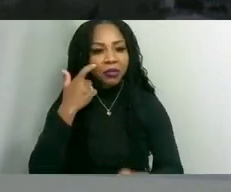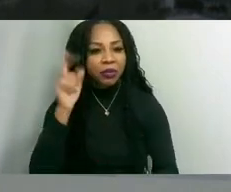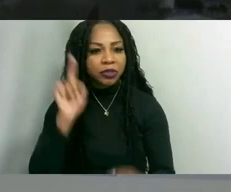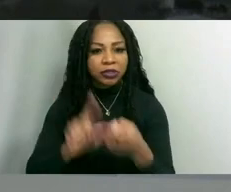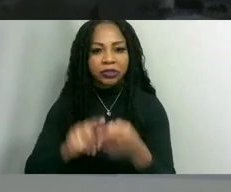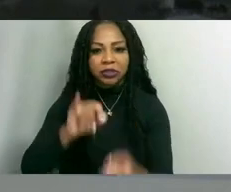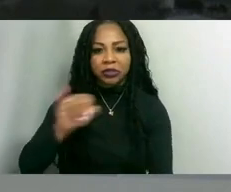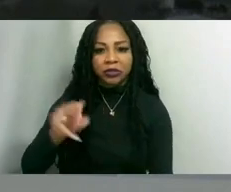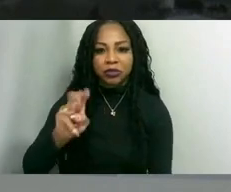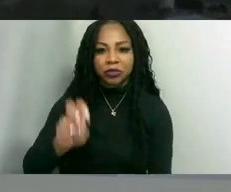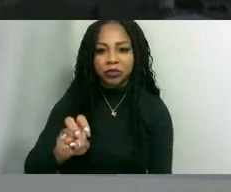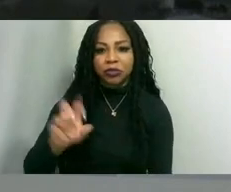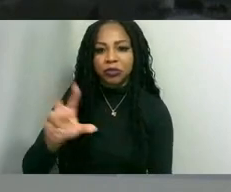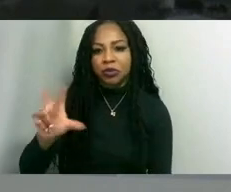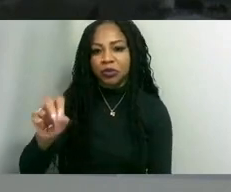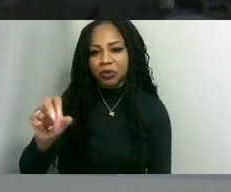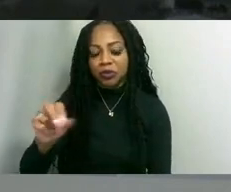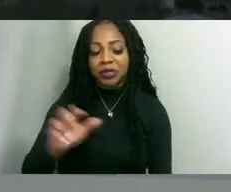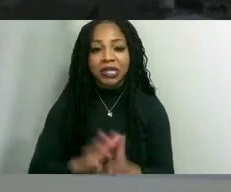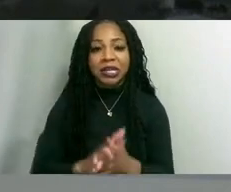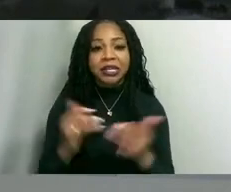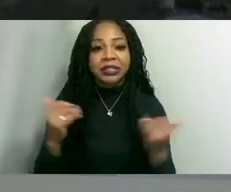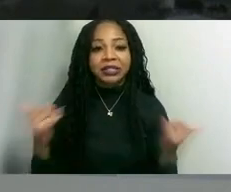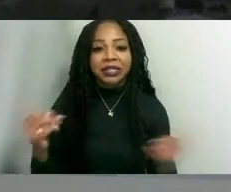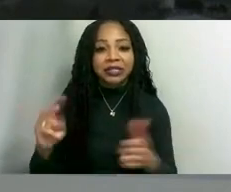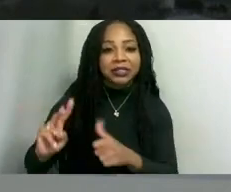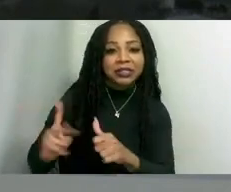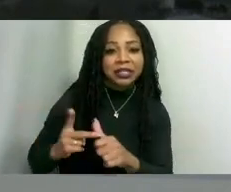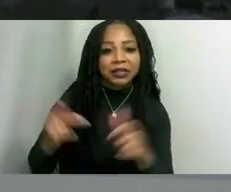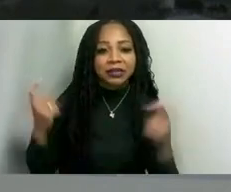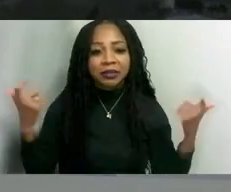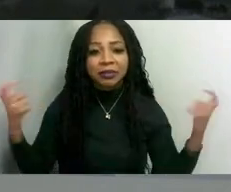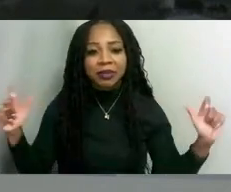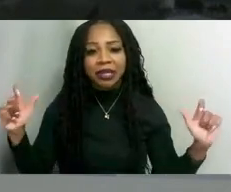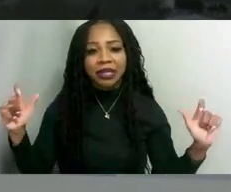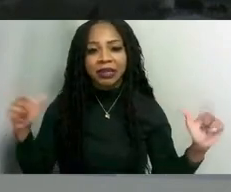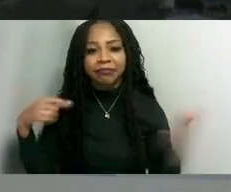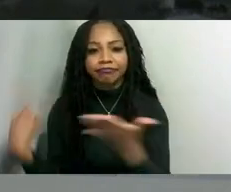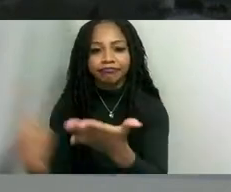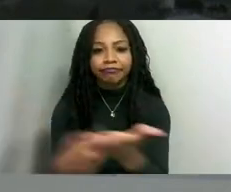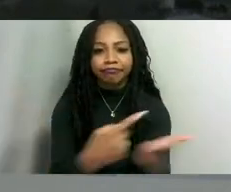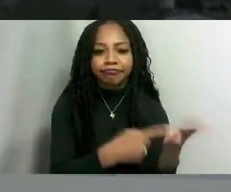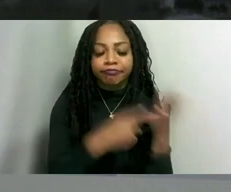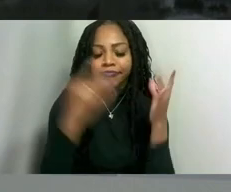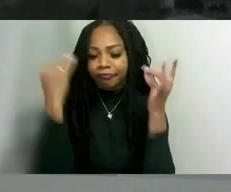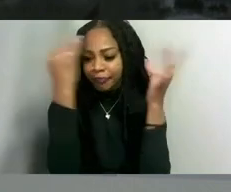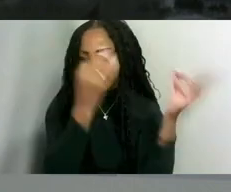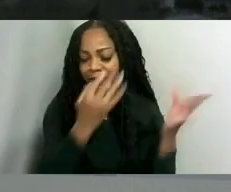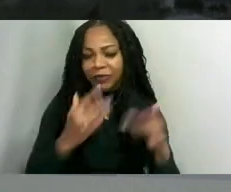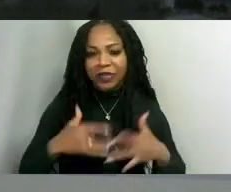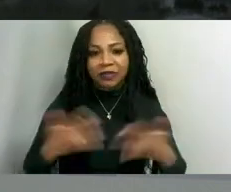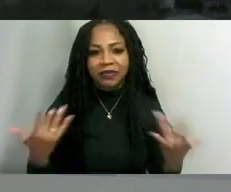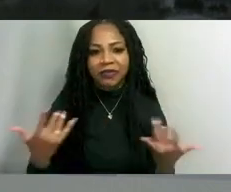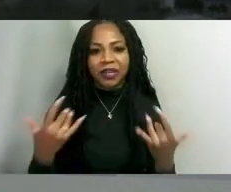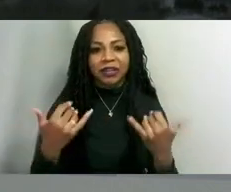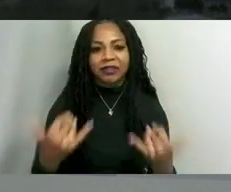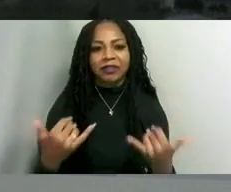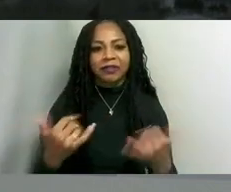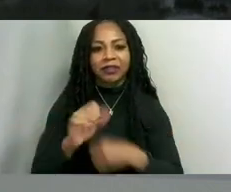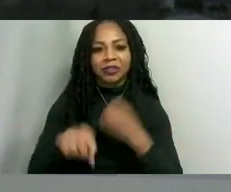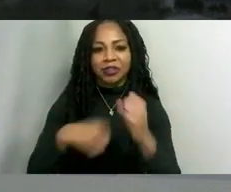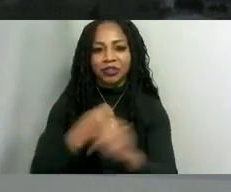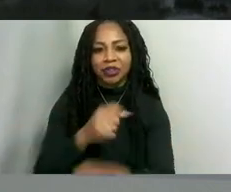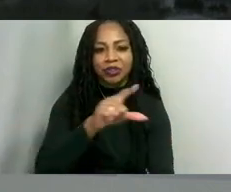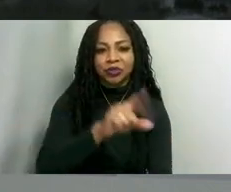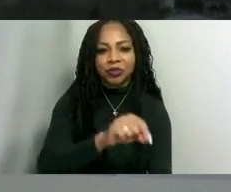Today's lecture is the second of the Big Thinking events at Congress 2023, I trust you have been as moved as I